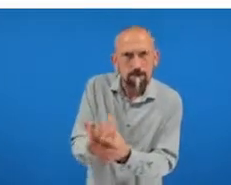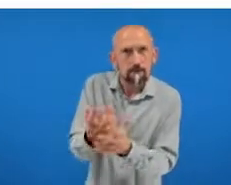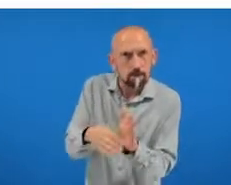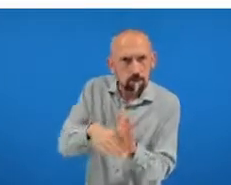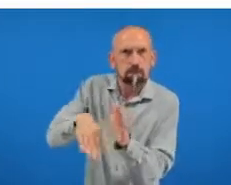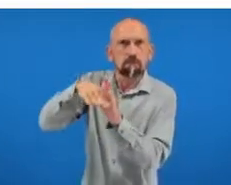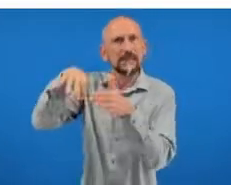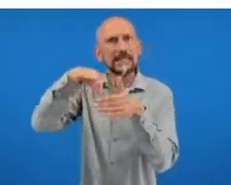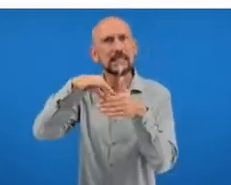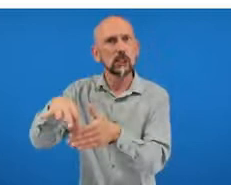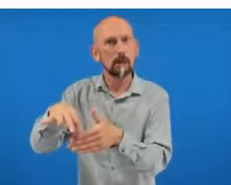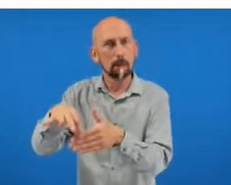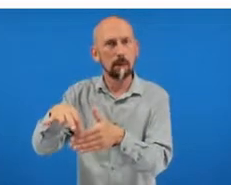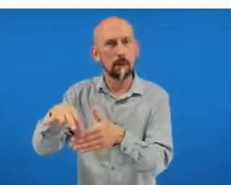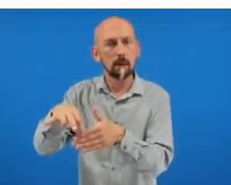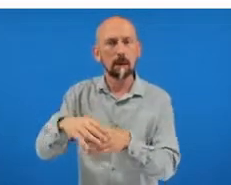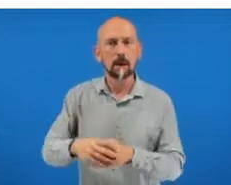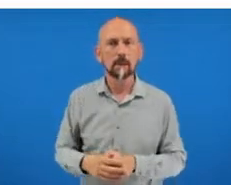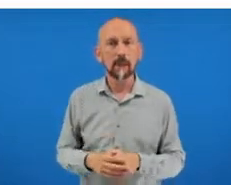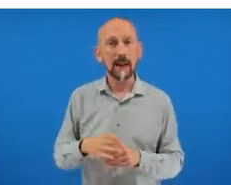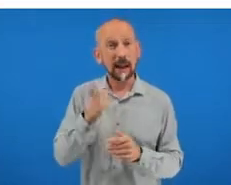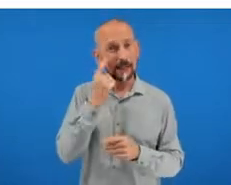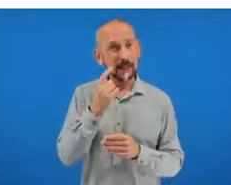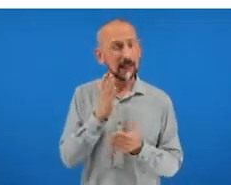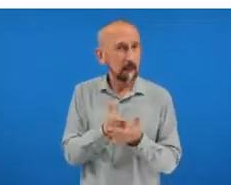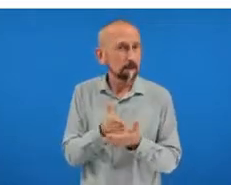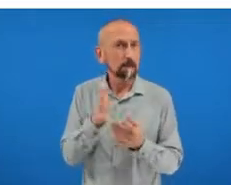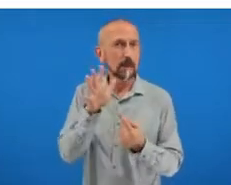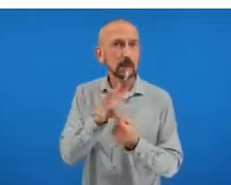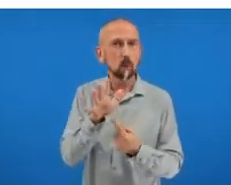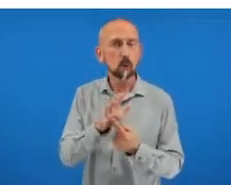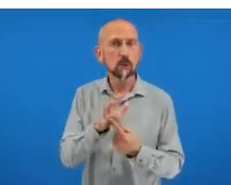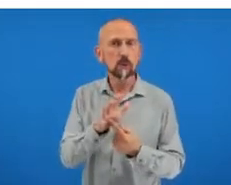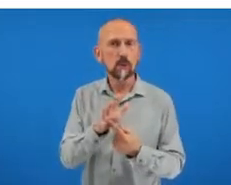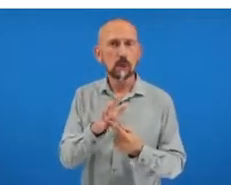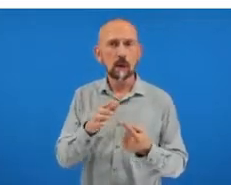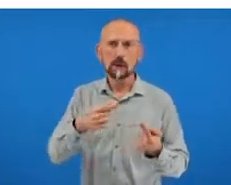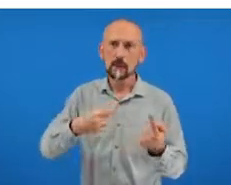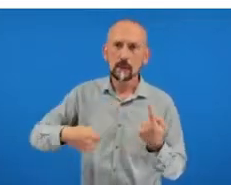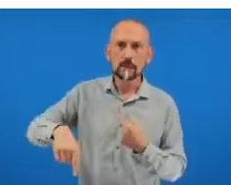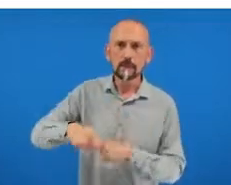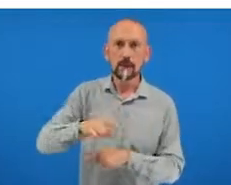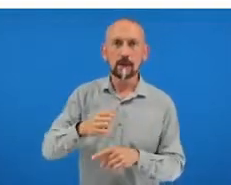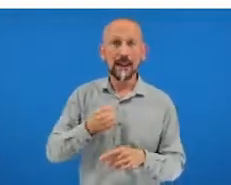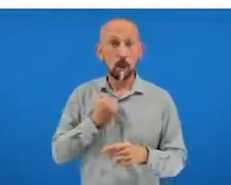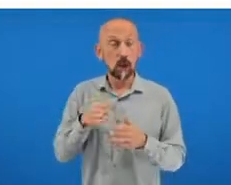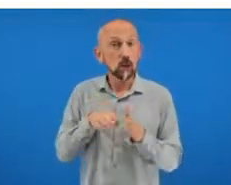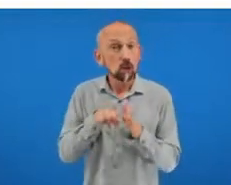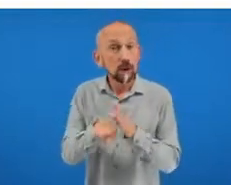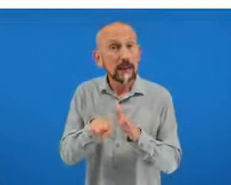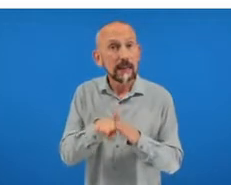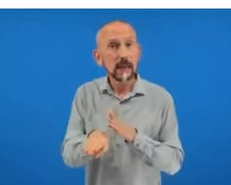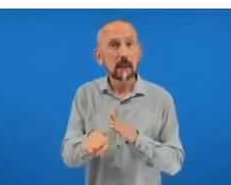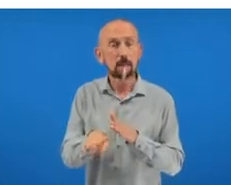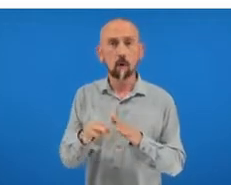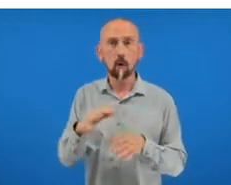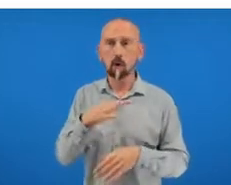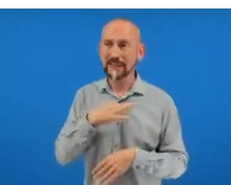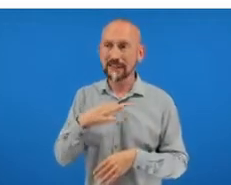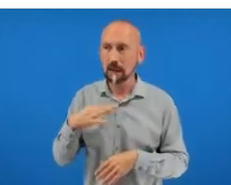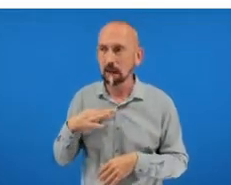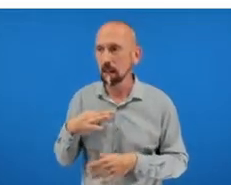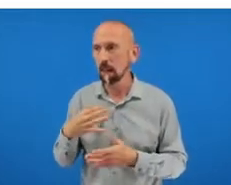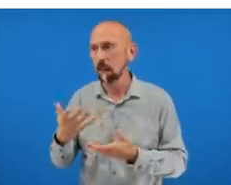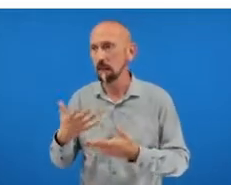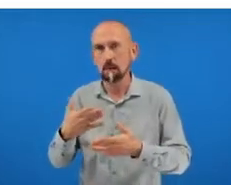it's really important that as part of our training in clinical counselling, health,